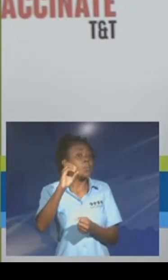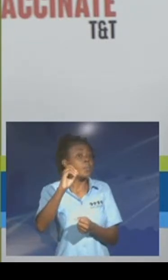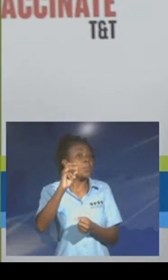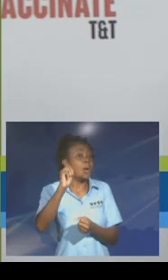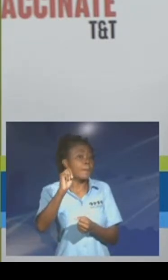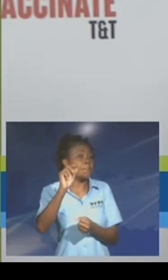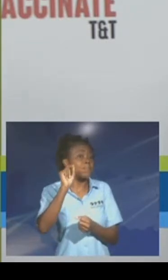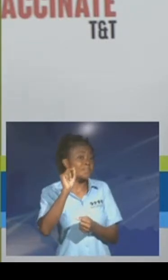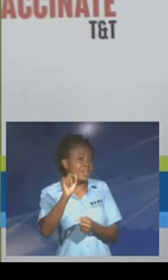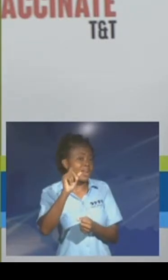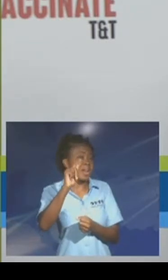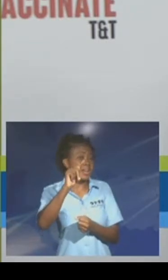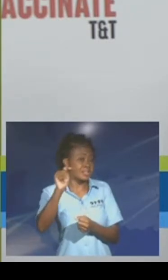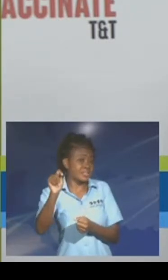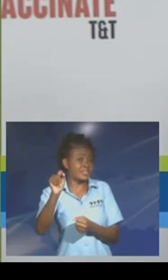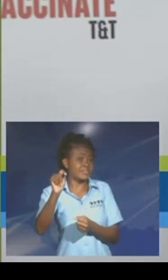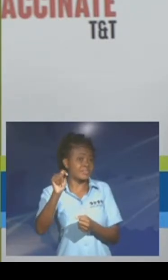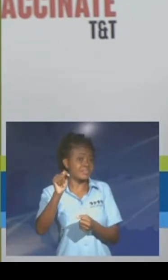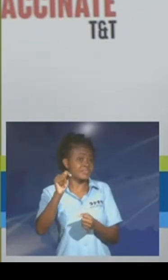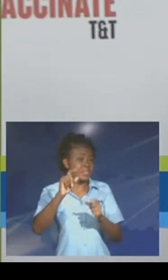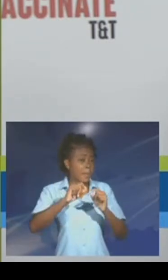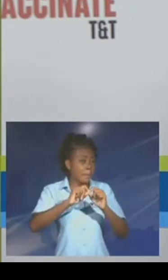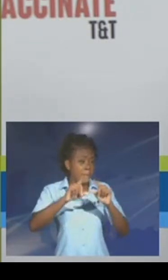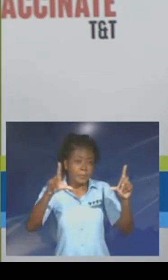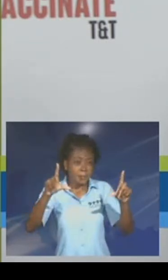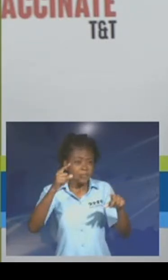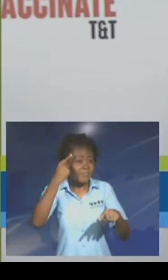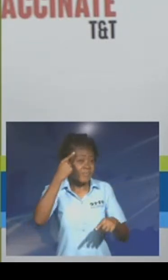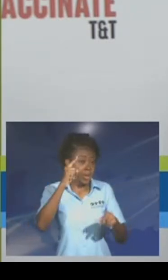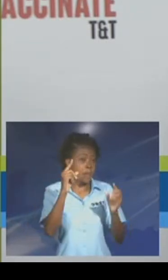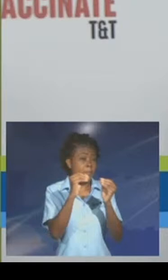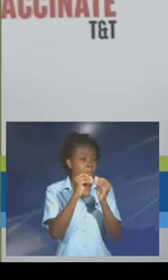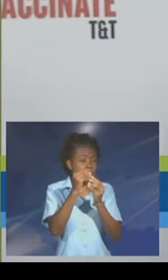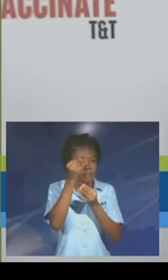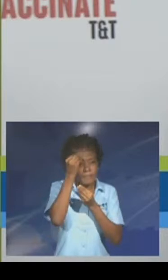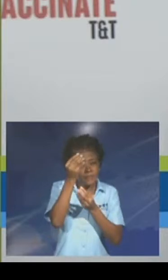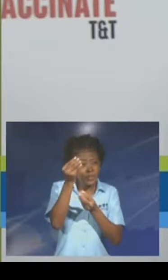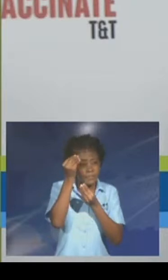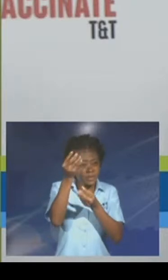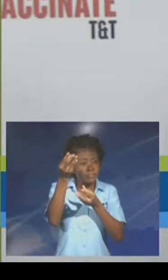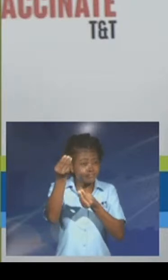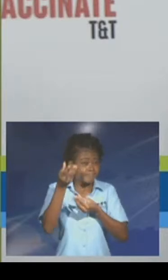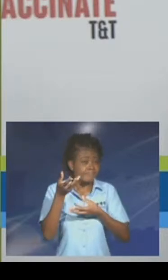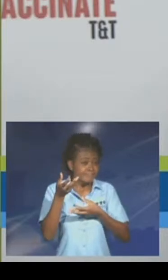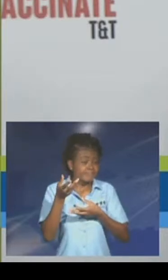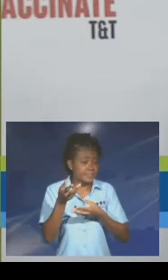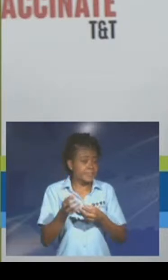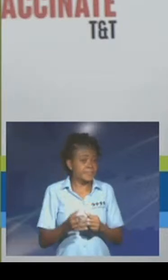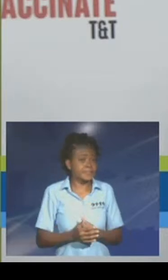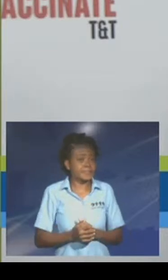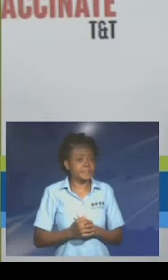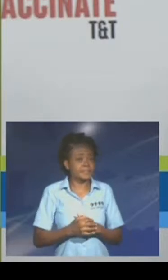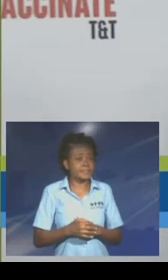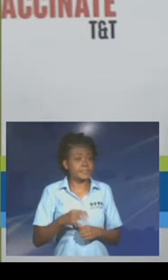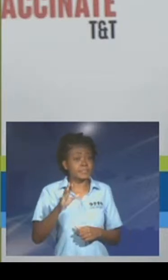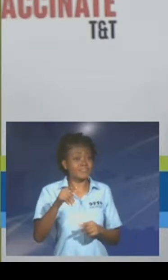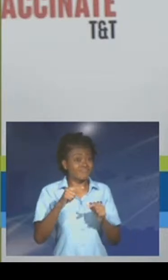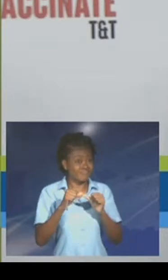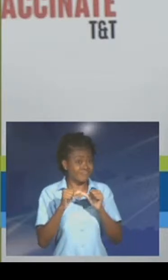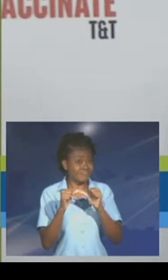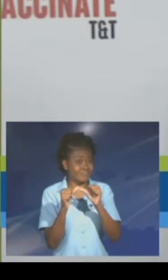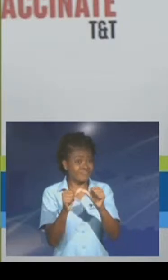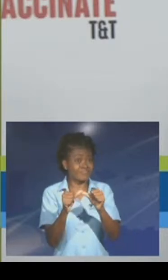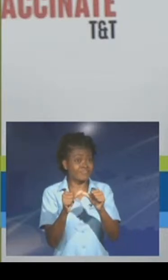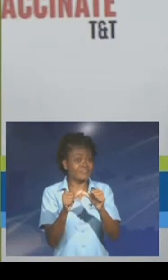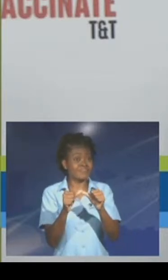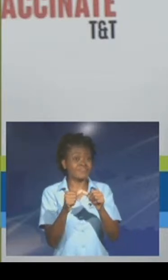accurate and up-to-date health information. Finally, as we continue to roll back restrictions, let's continue to observe